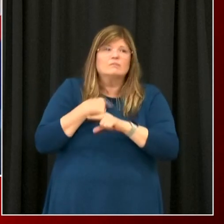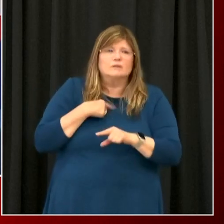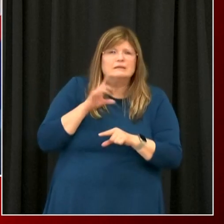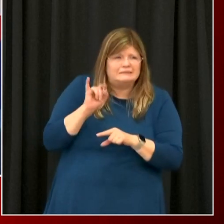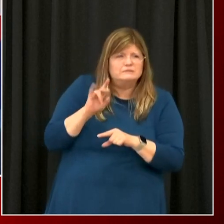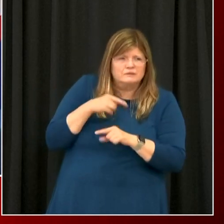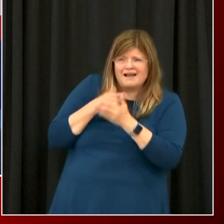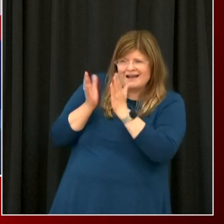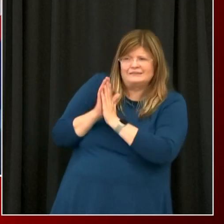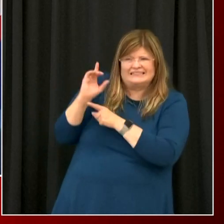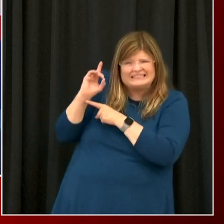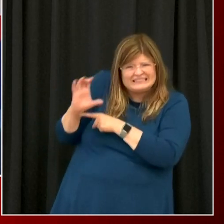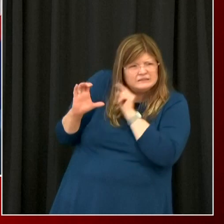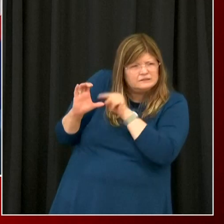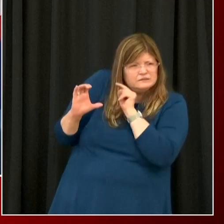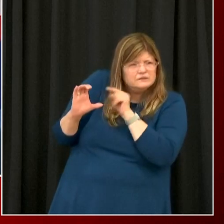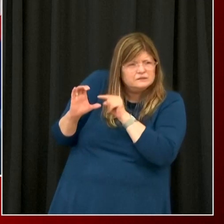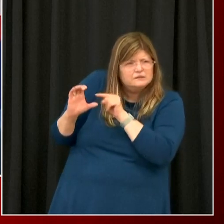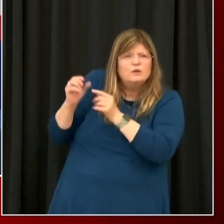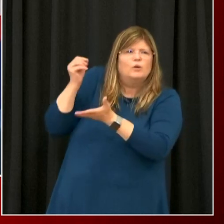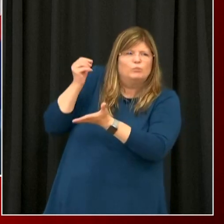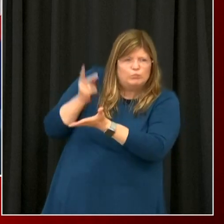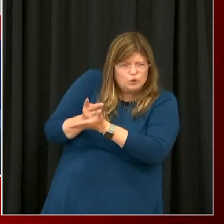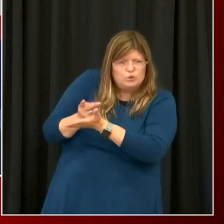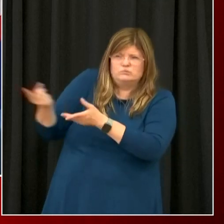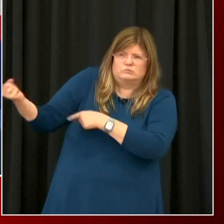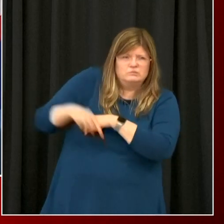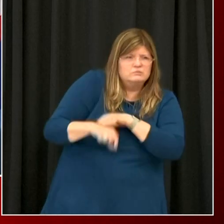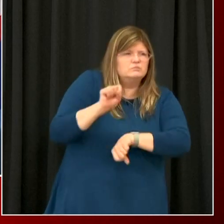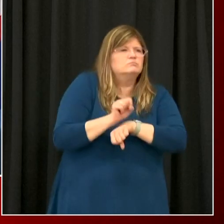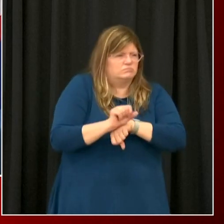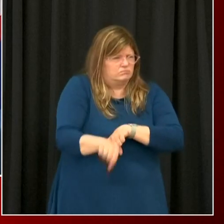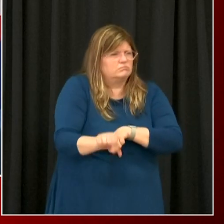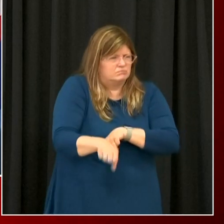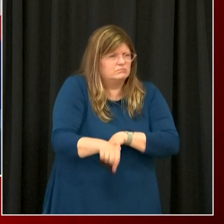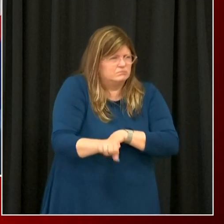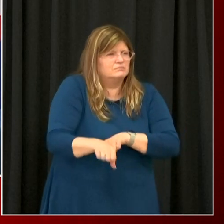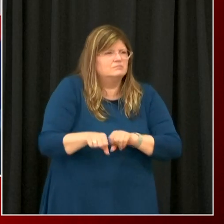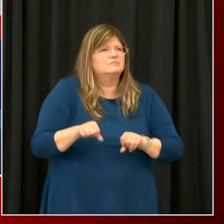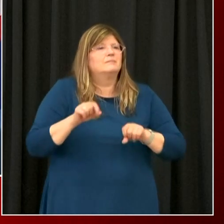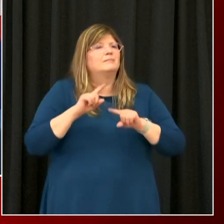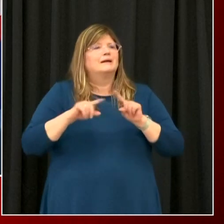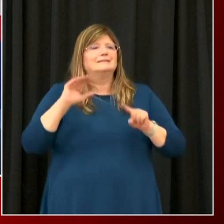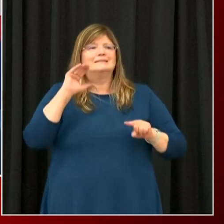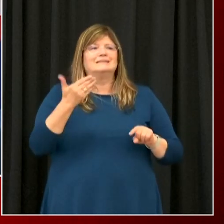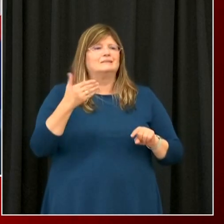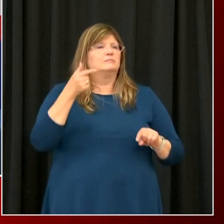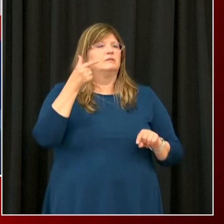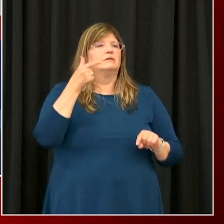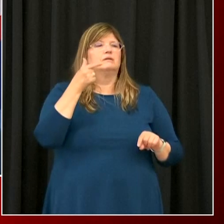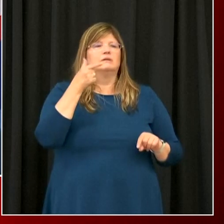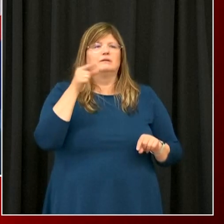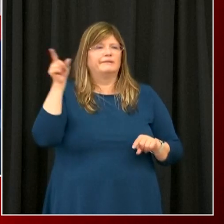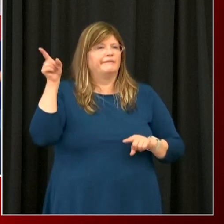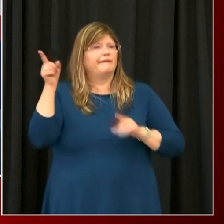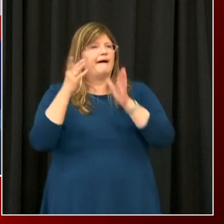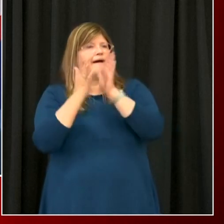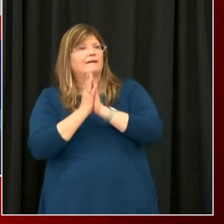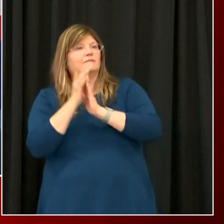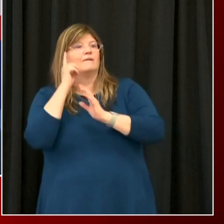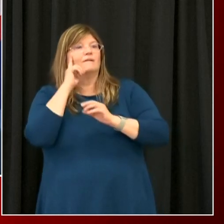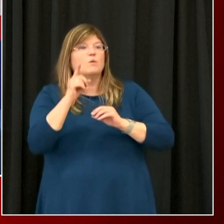we deputized them, and it would appear that General Walker requested that they all be deputized,